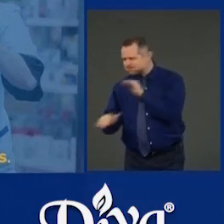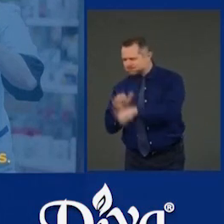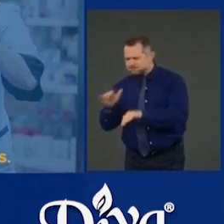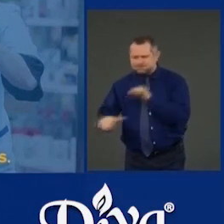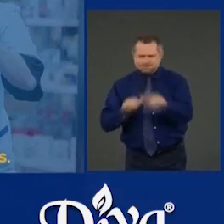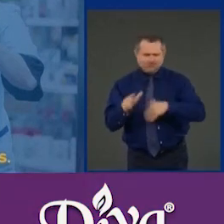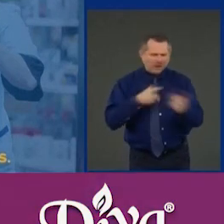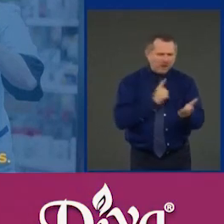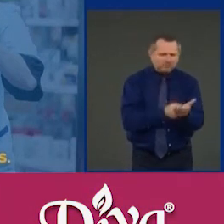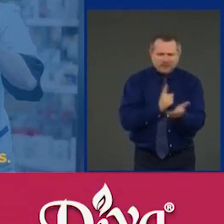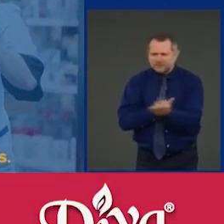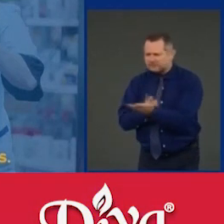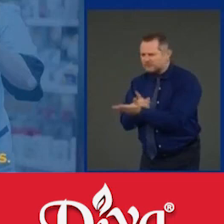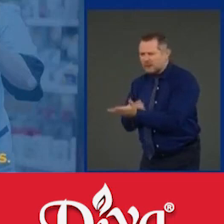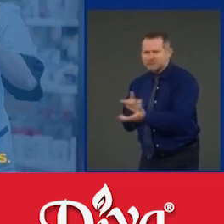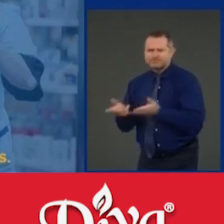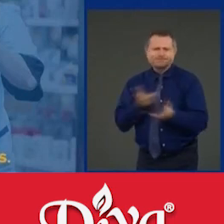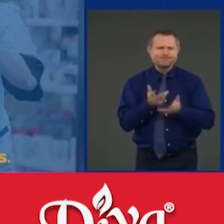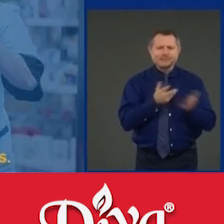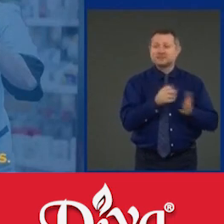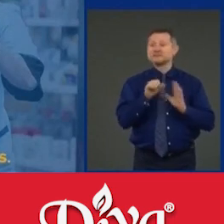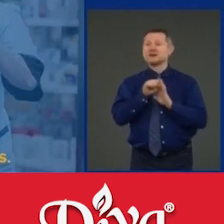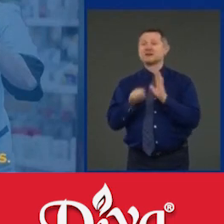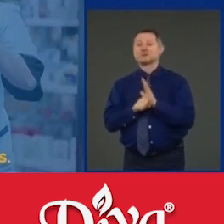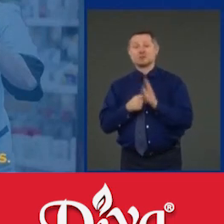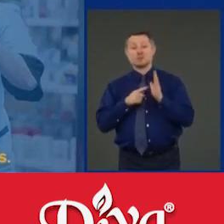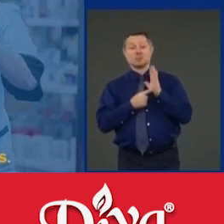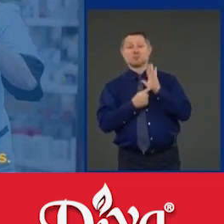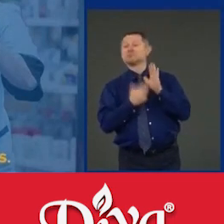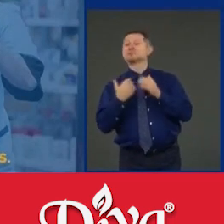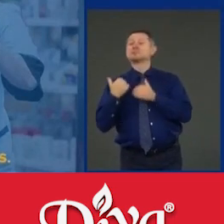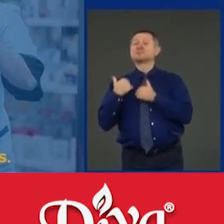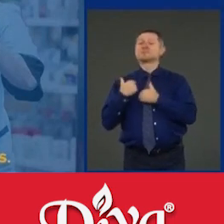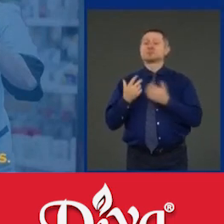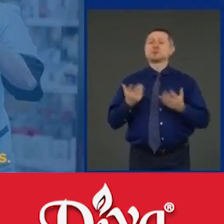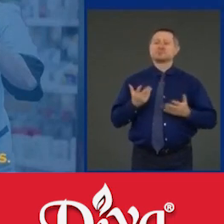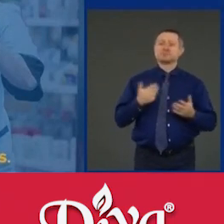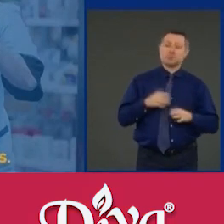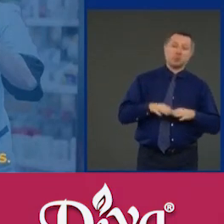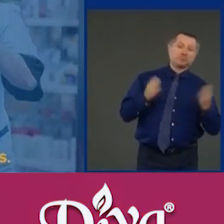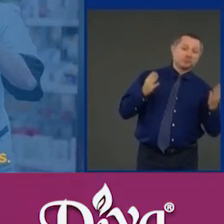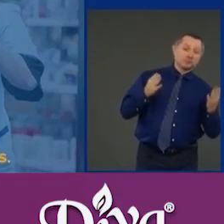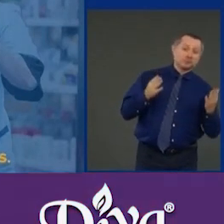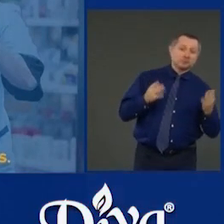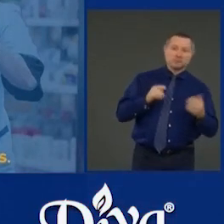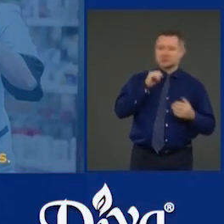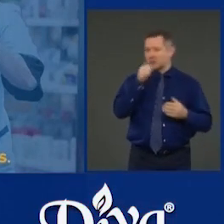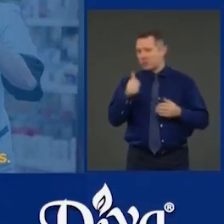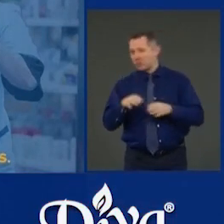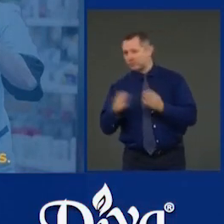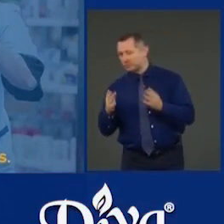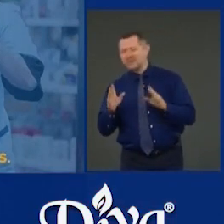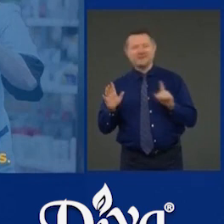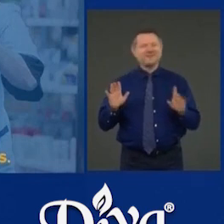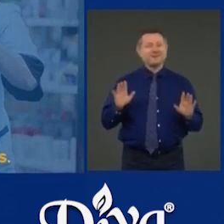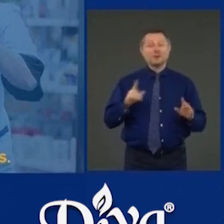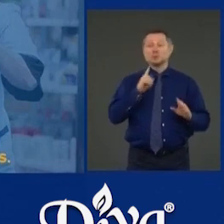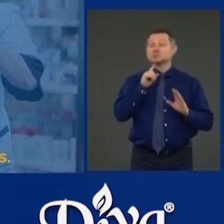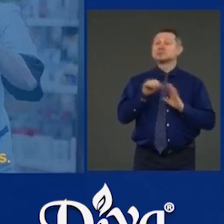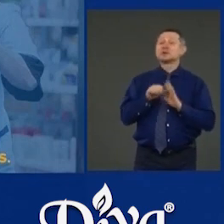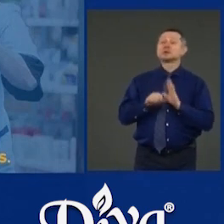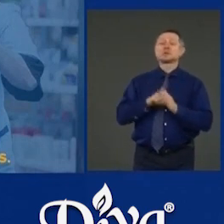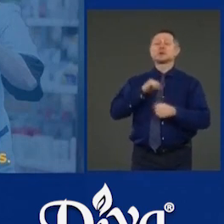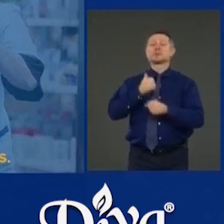The state is in charge of opening or reopening. The state put the metrics in place.